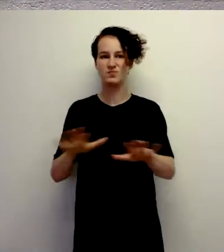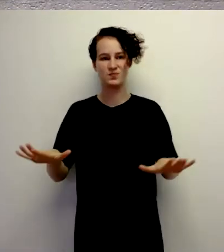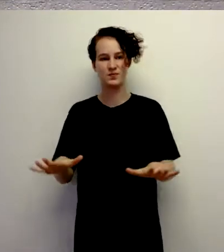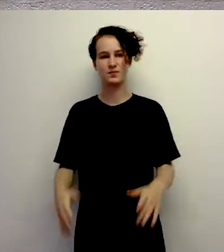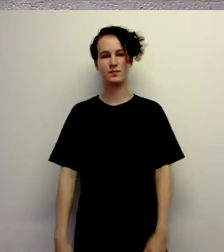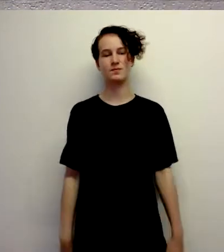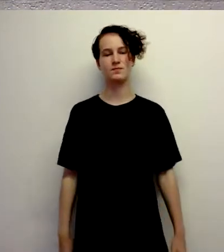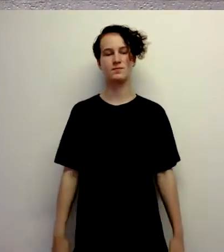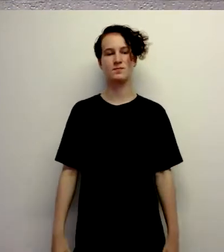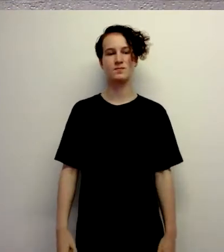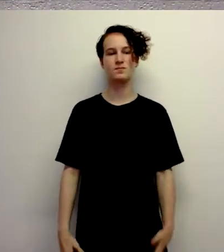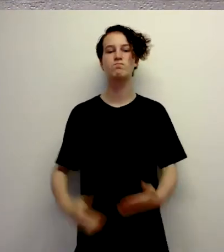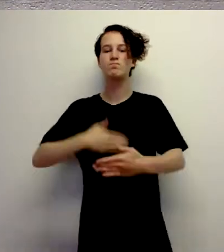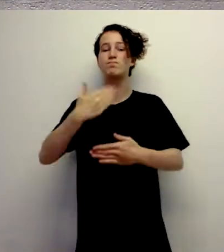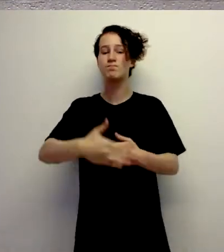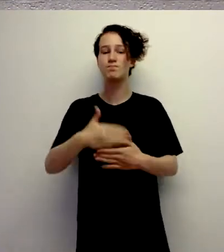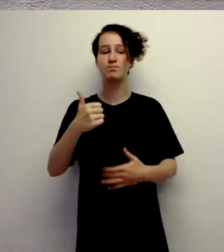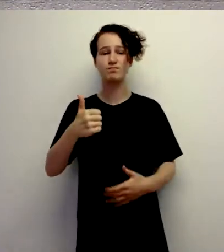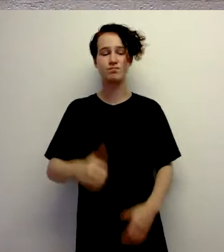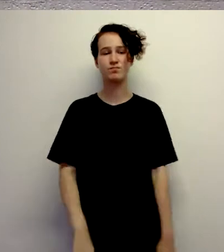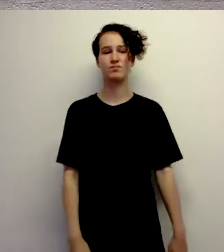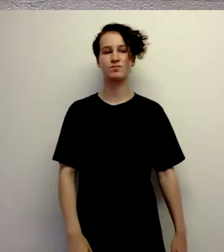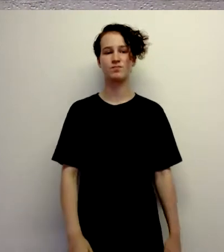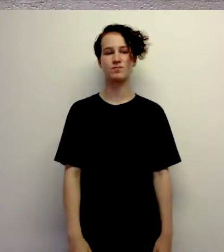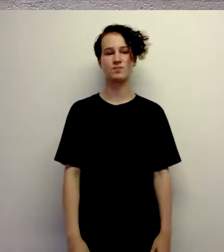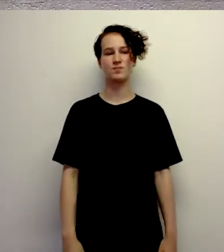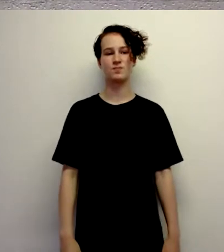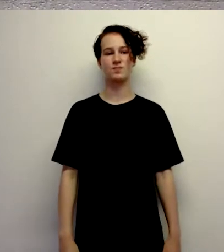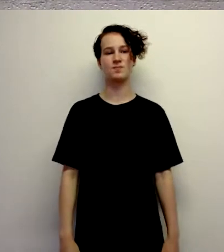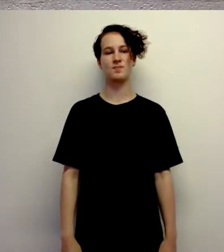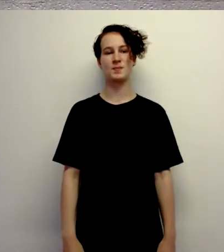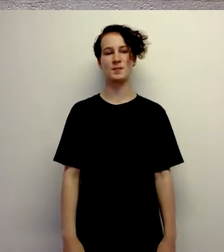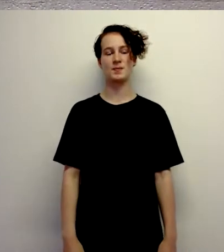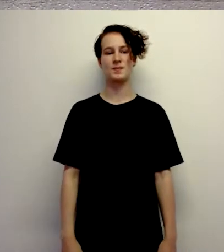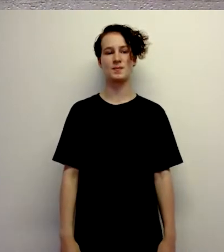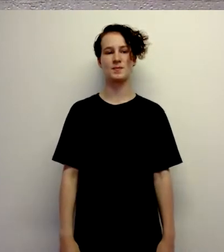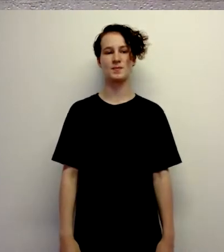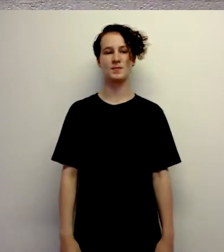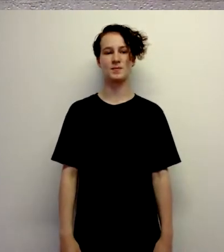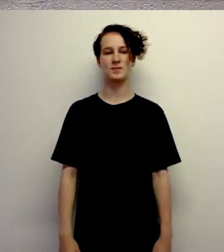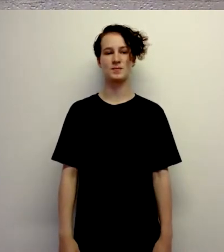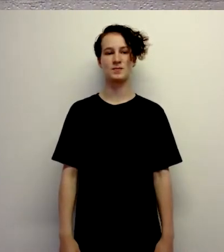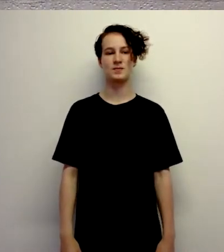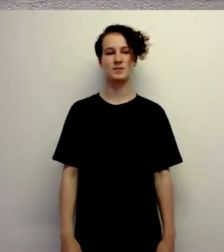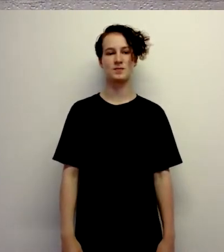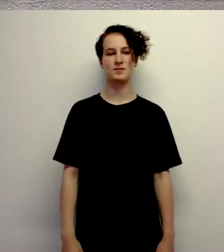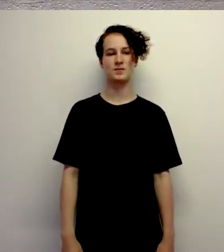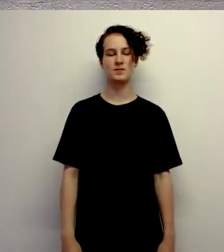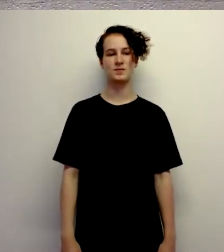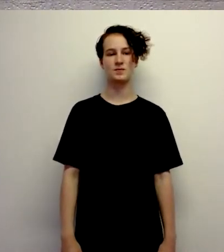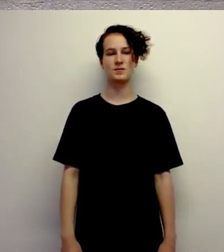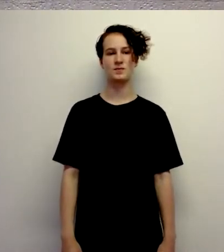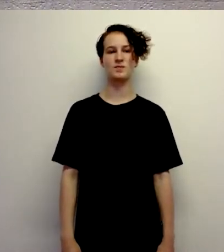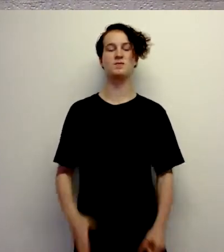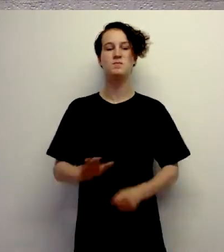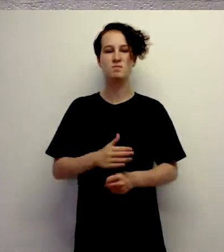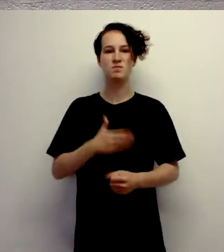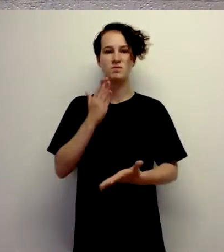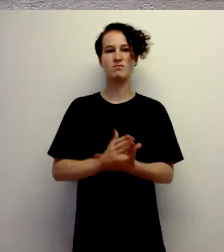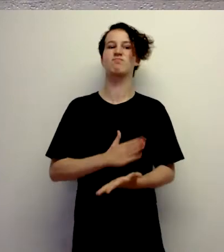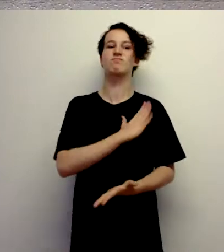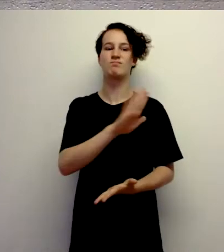So you don't lose any rice. Probably a tiny bit too much in now, but that's alright. Okay. Push it right in there.